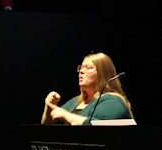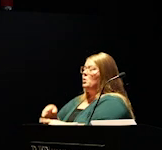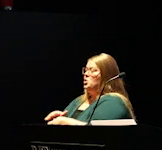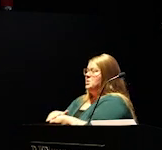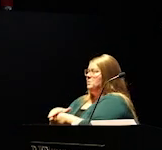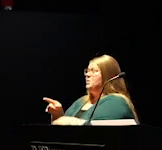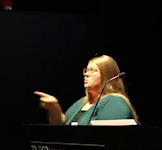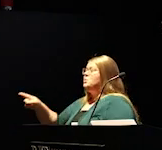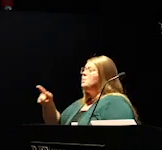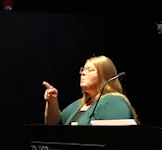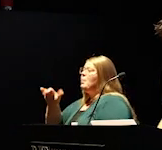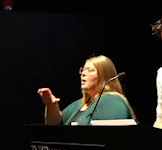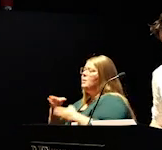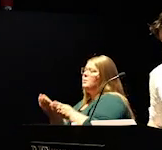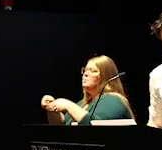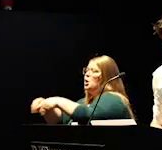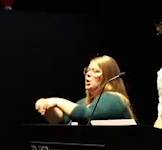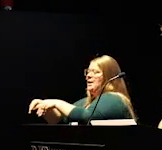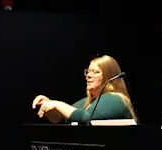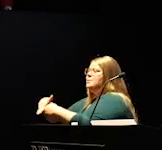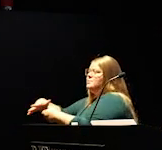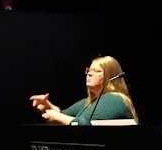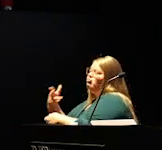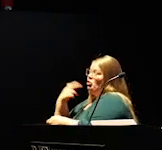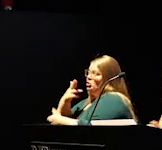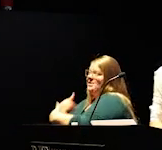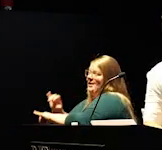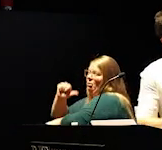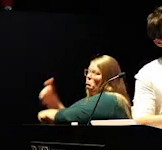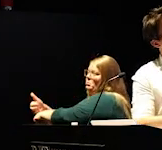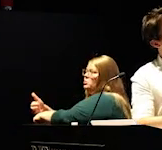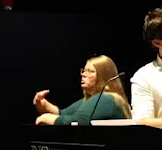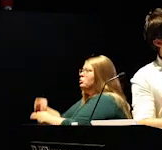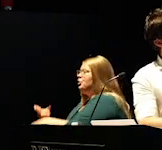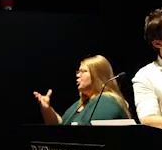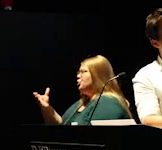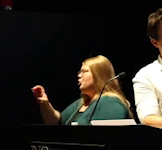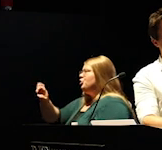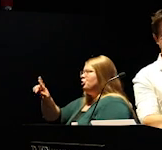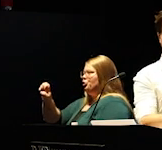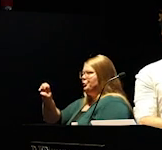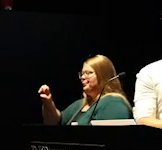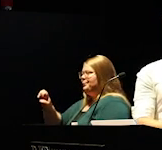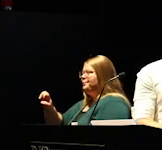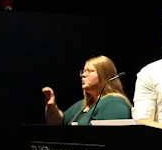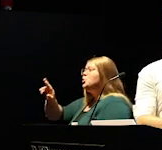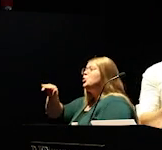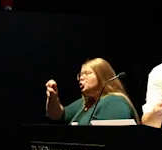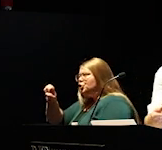It's still a restaurant today. It's called Cure. And we are presented with a design